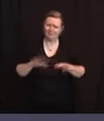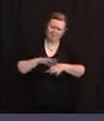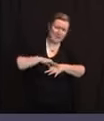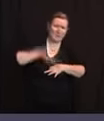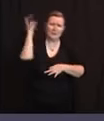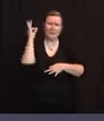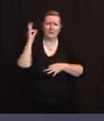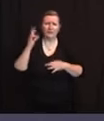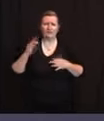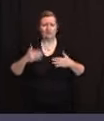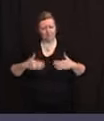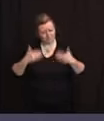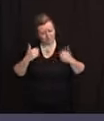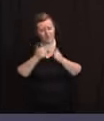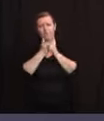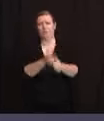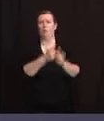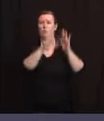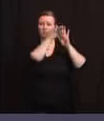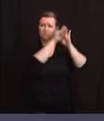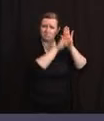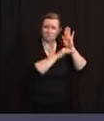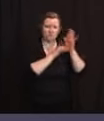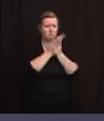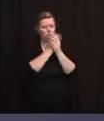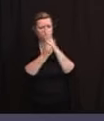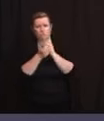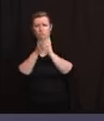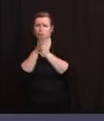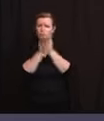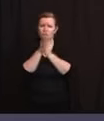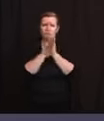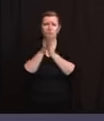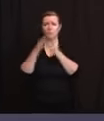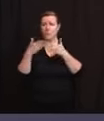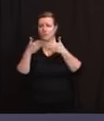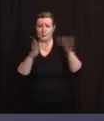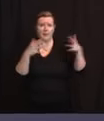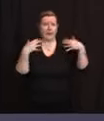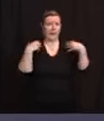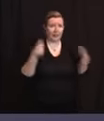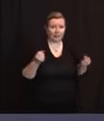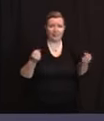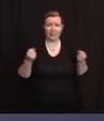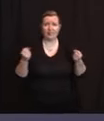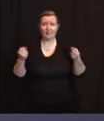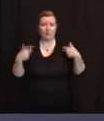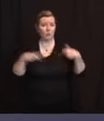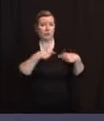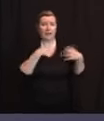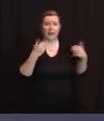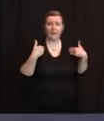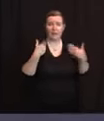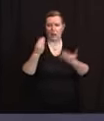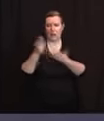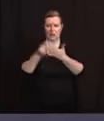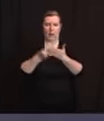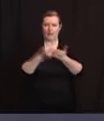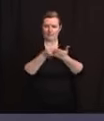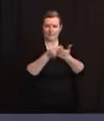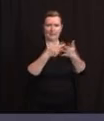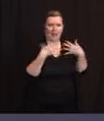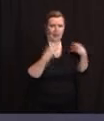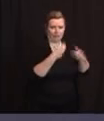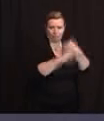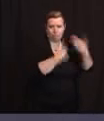compliance, your passion. You get it that public health creates economic health, and you've lived it. Not just get it,